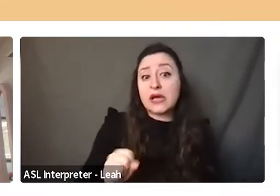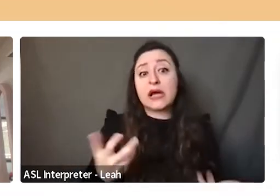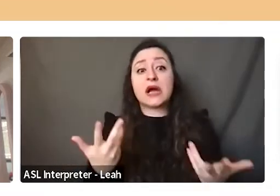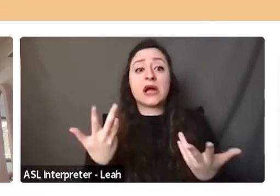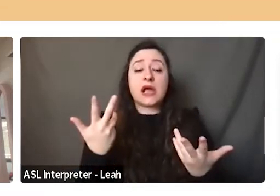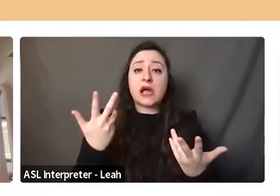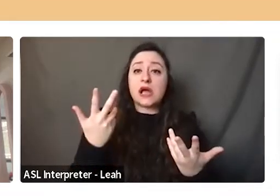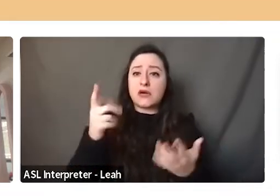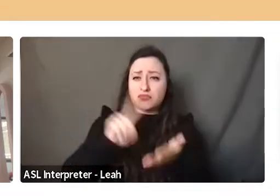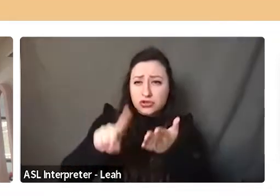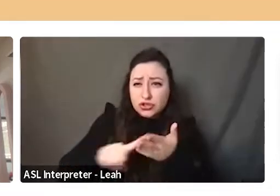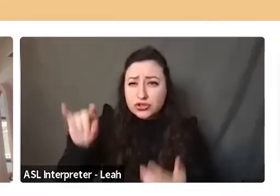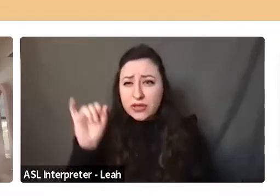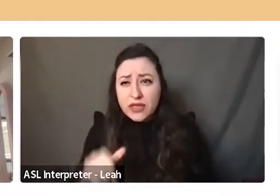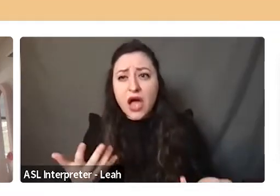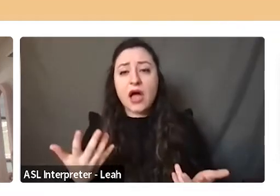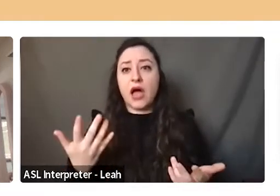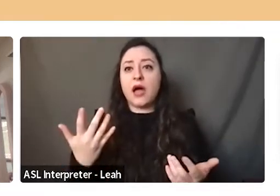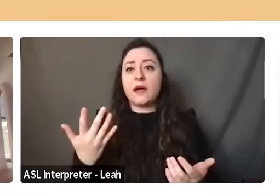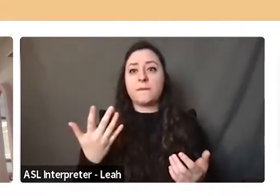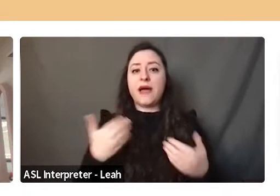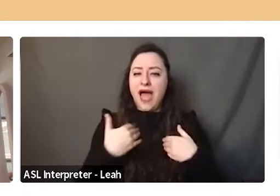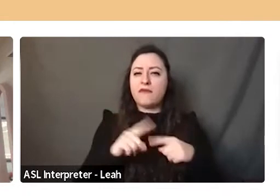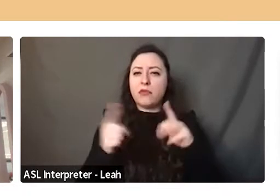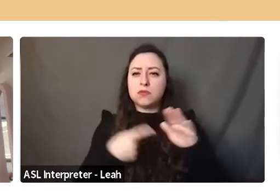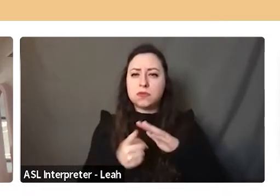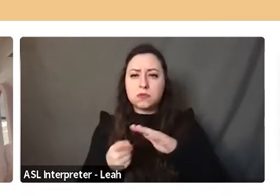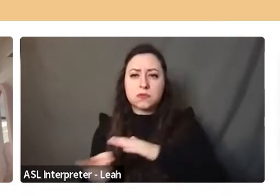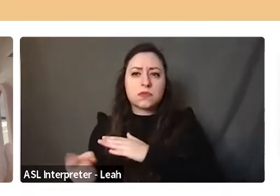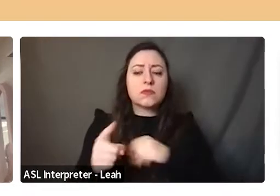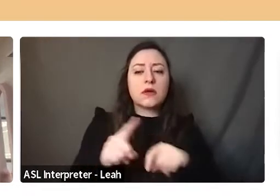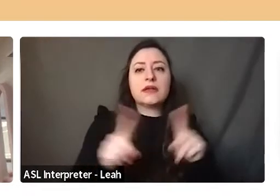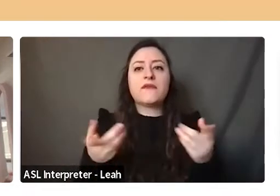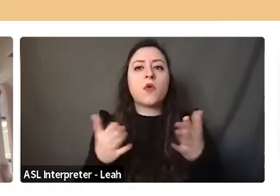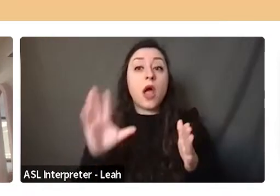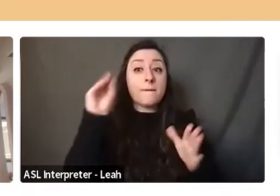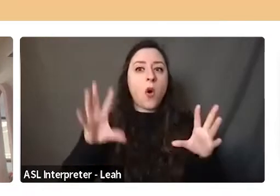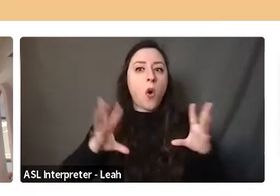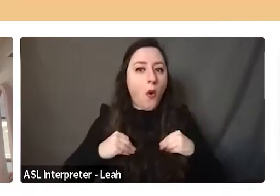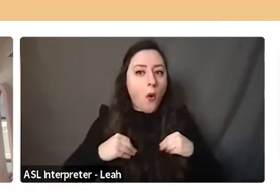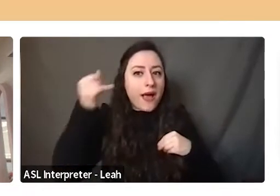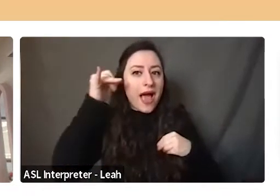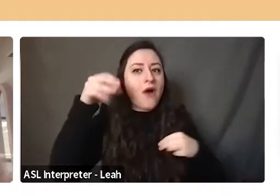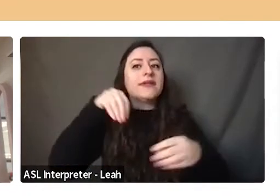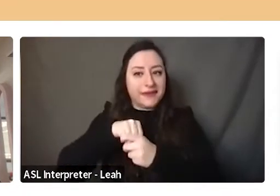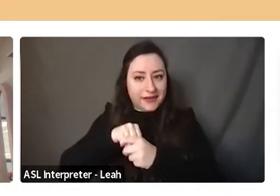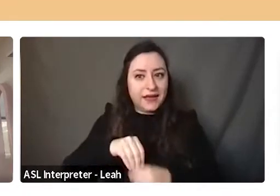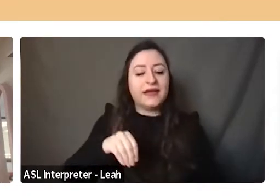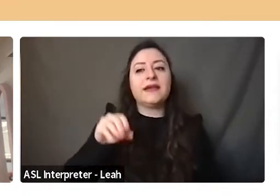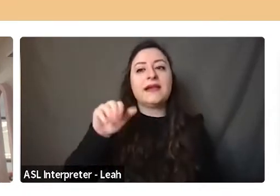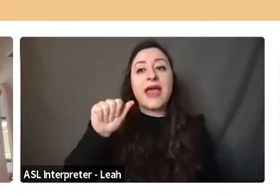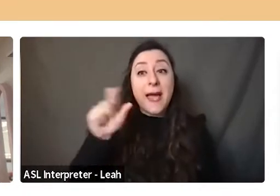a little research on that, there were a lot of loopholes on companies that owned cows in the Amazon rainforest